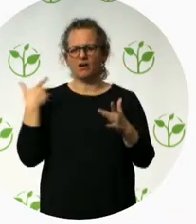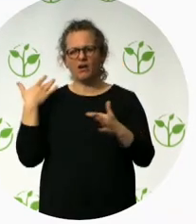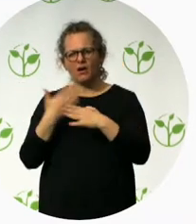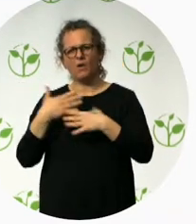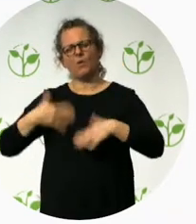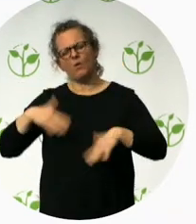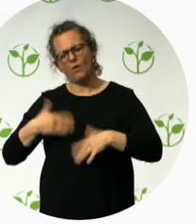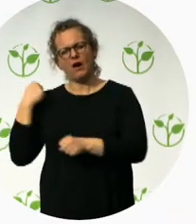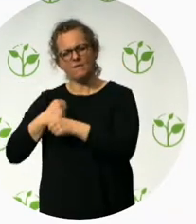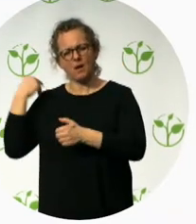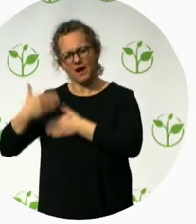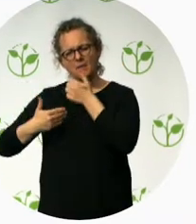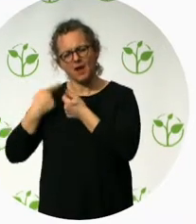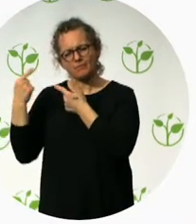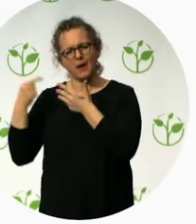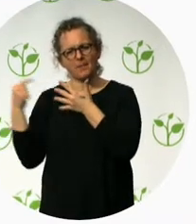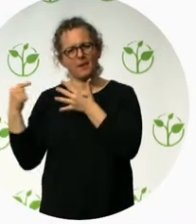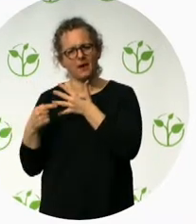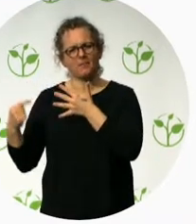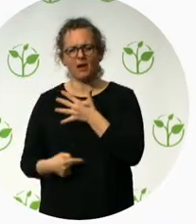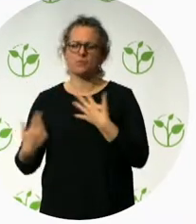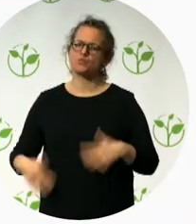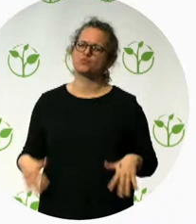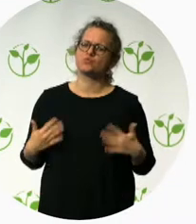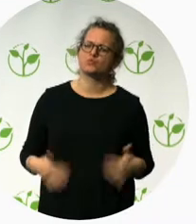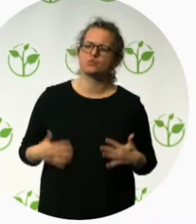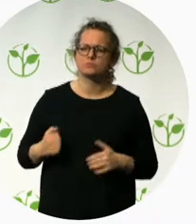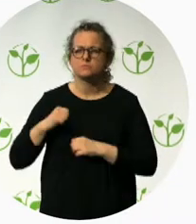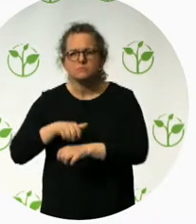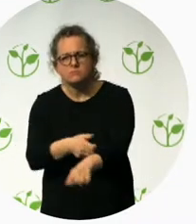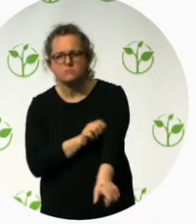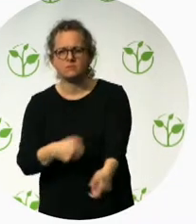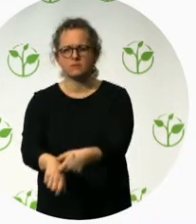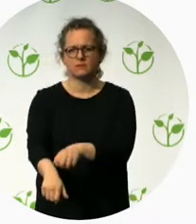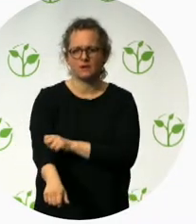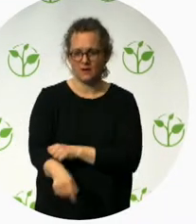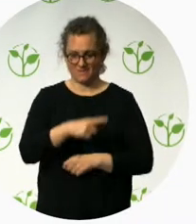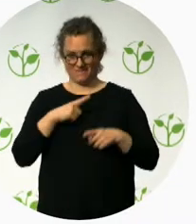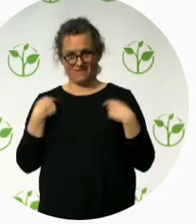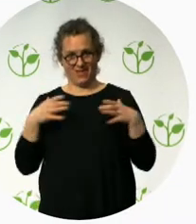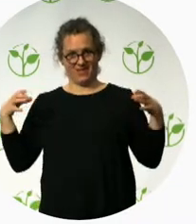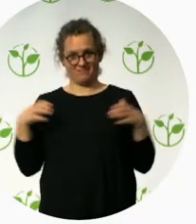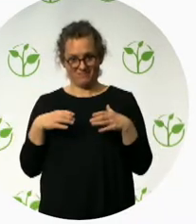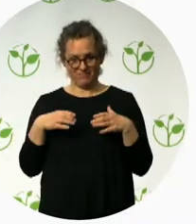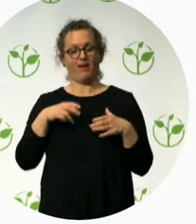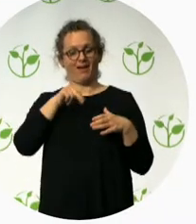by the NGO with the collaboration of the government. So